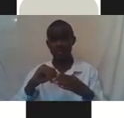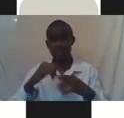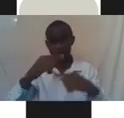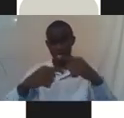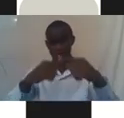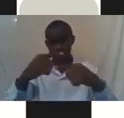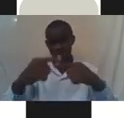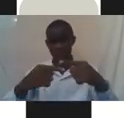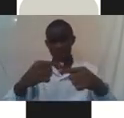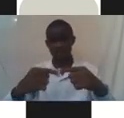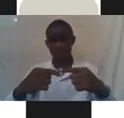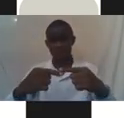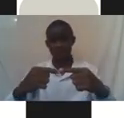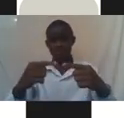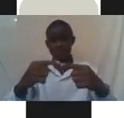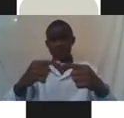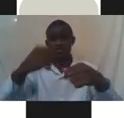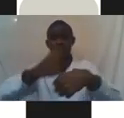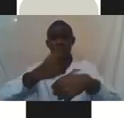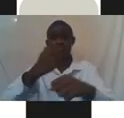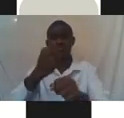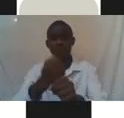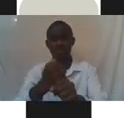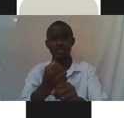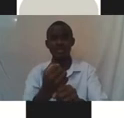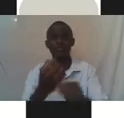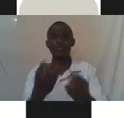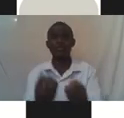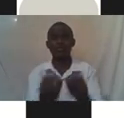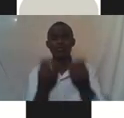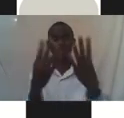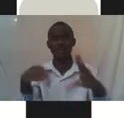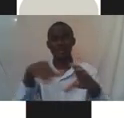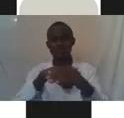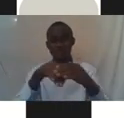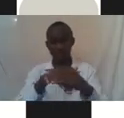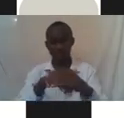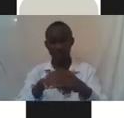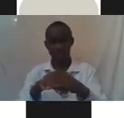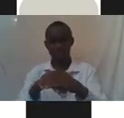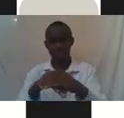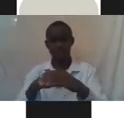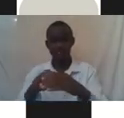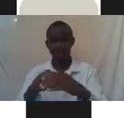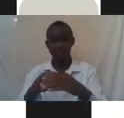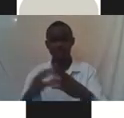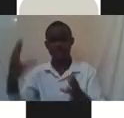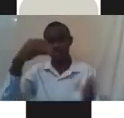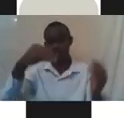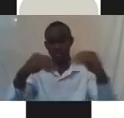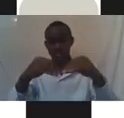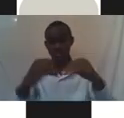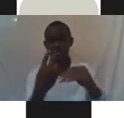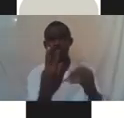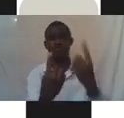ago, creation of multi-member constituents, these 2 members, a man and a woman, which then gives